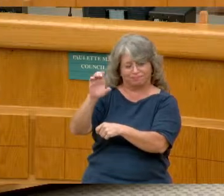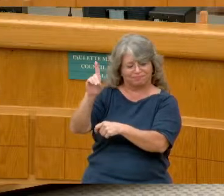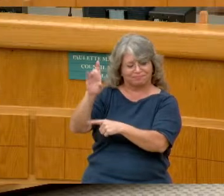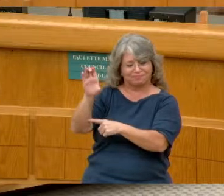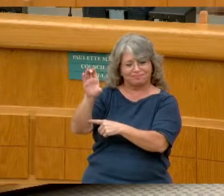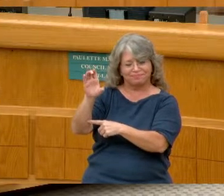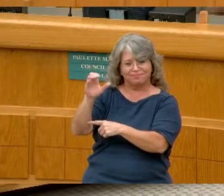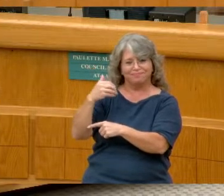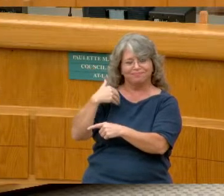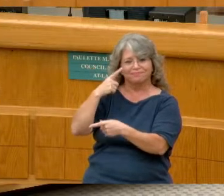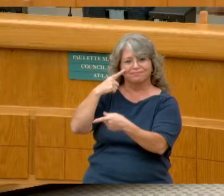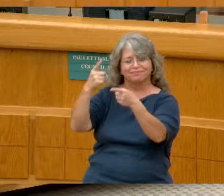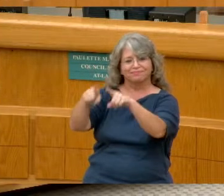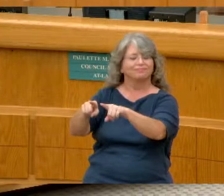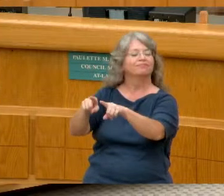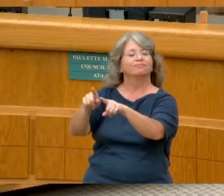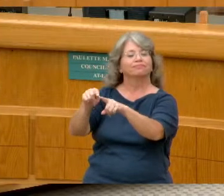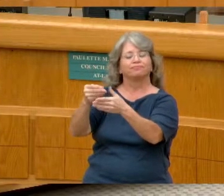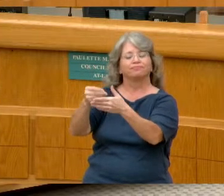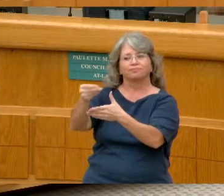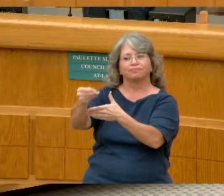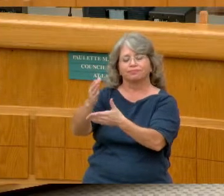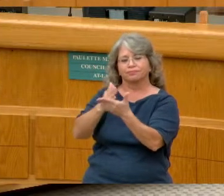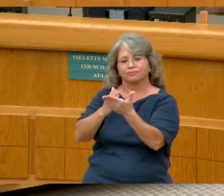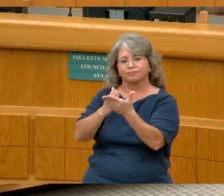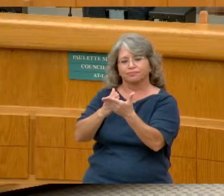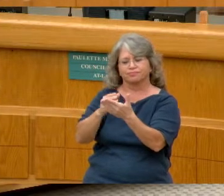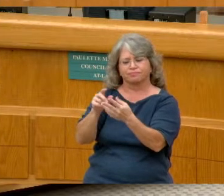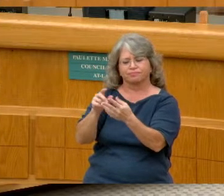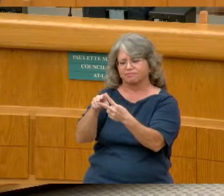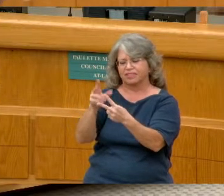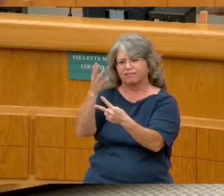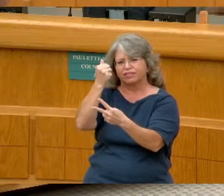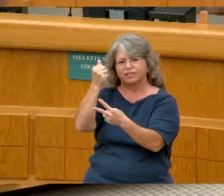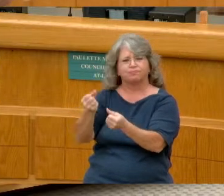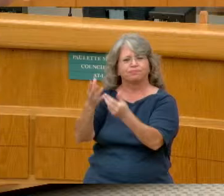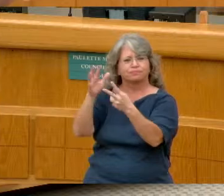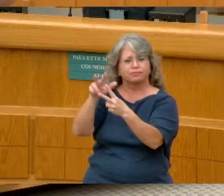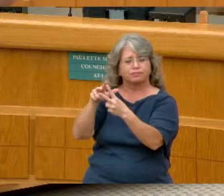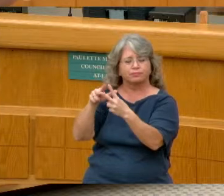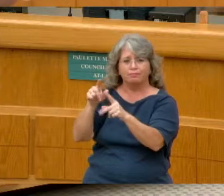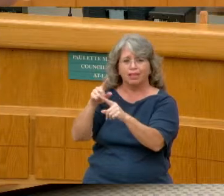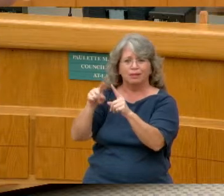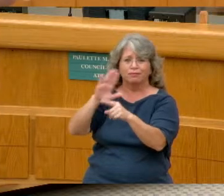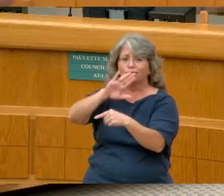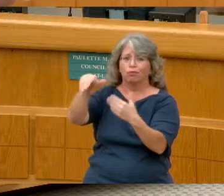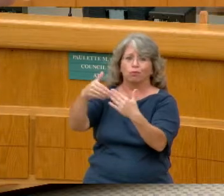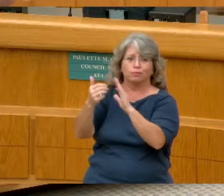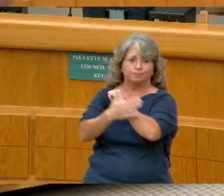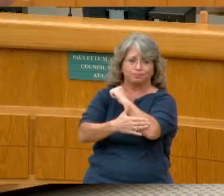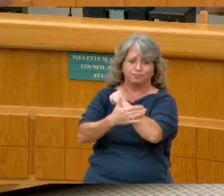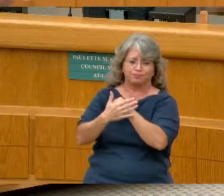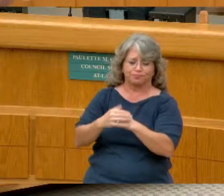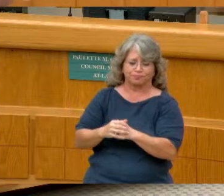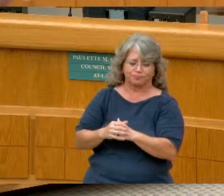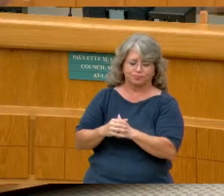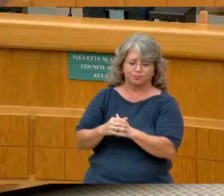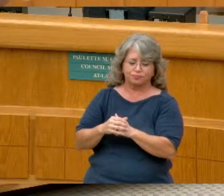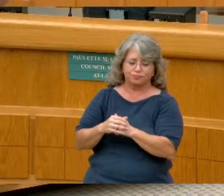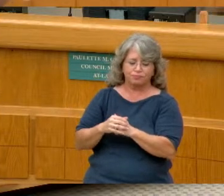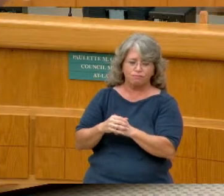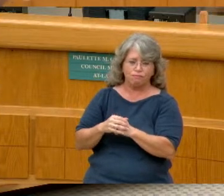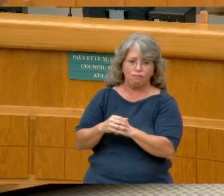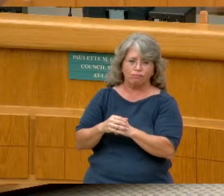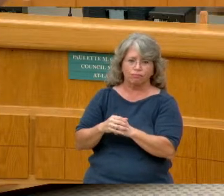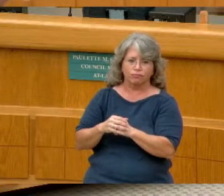and Moderna has to purchase 20 million doses. So there's a lot of intricacies to